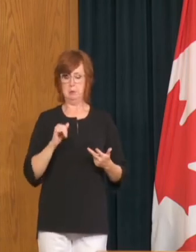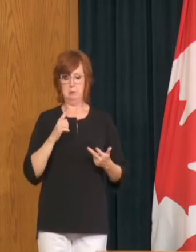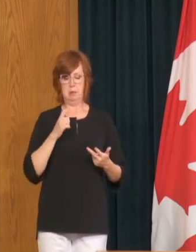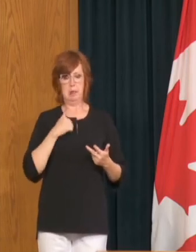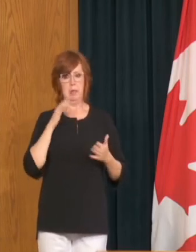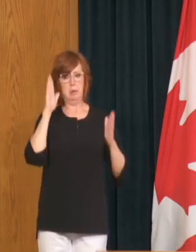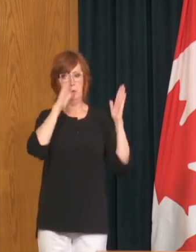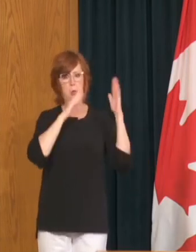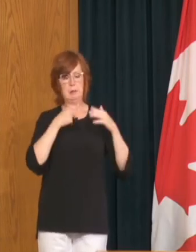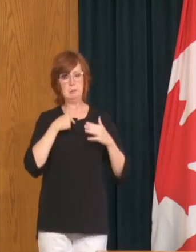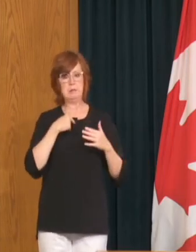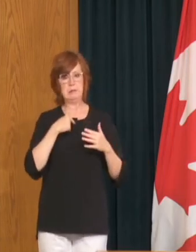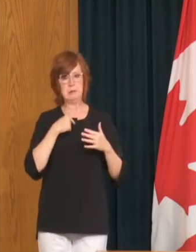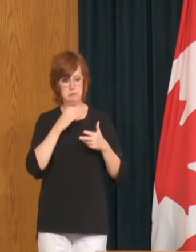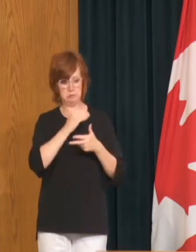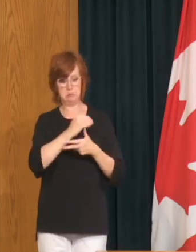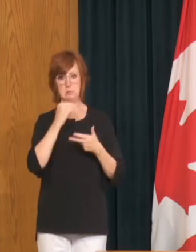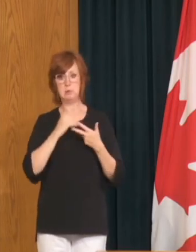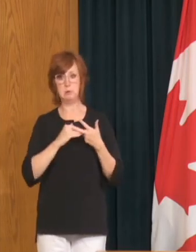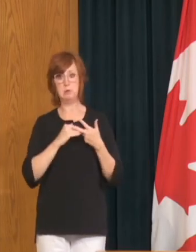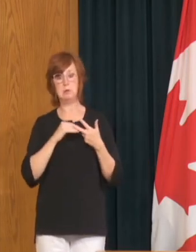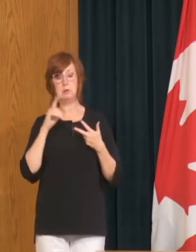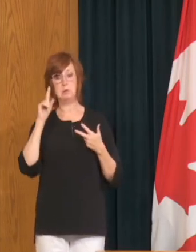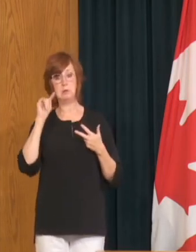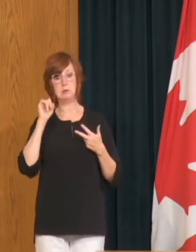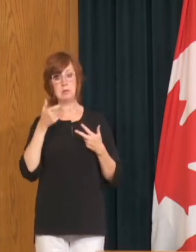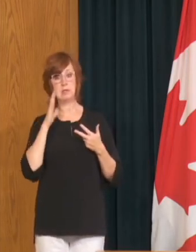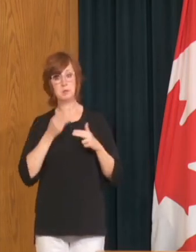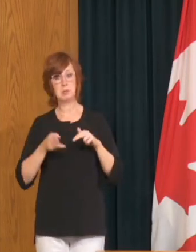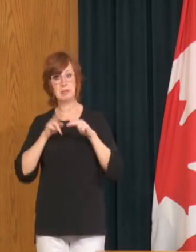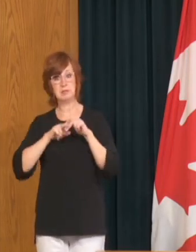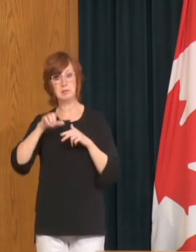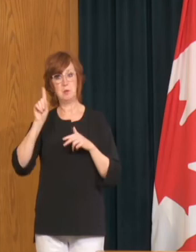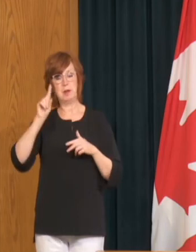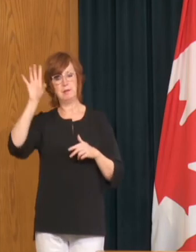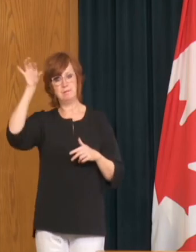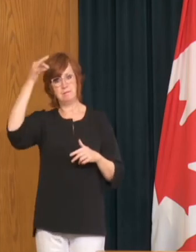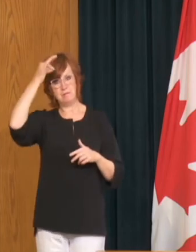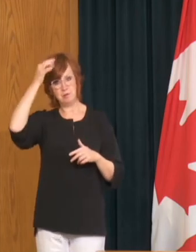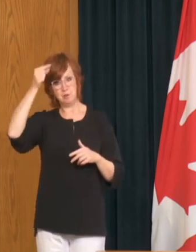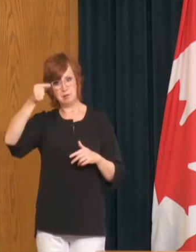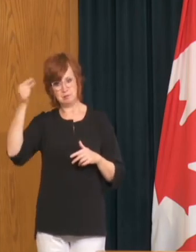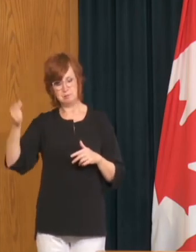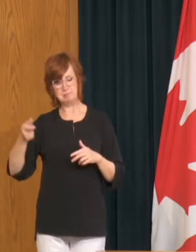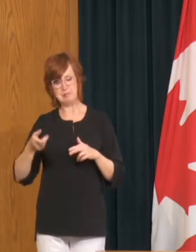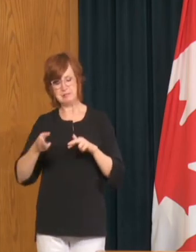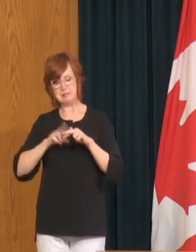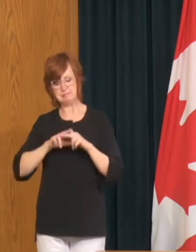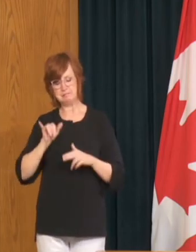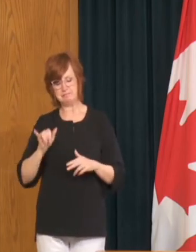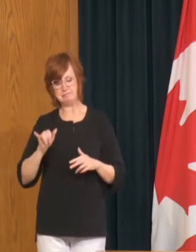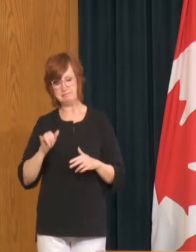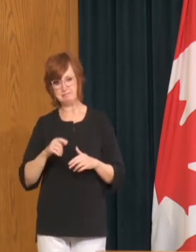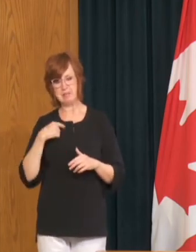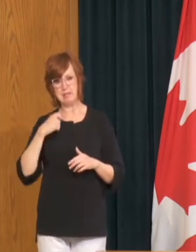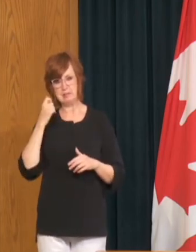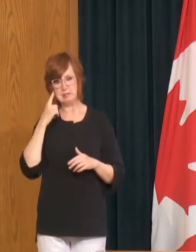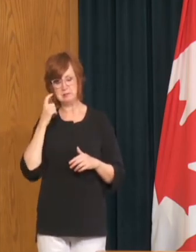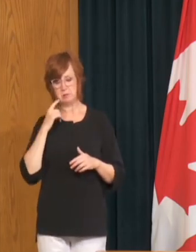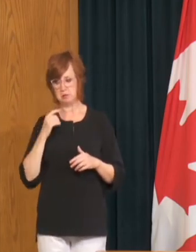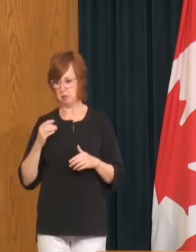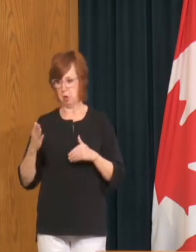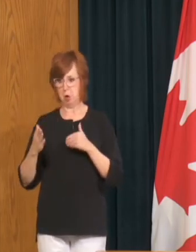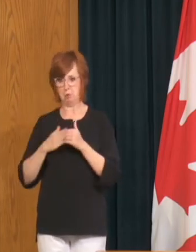a far greater chance that our taxes will be increased from the federal level due to the close to doubling of their